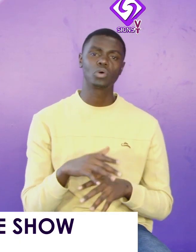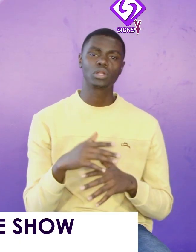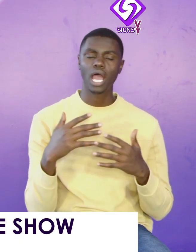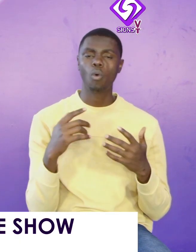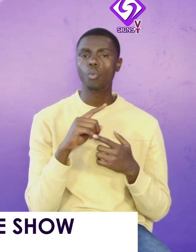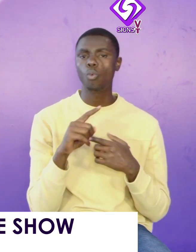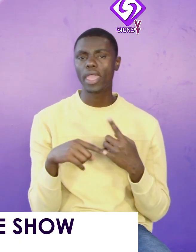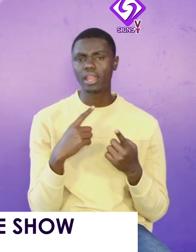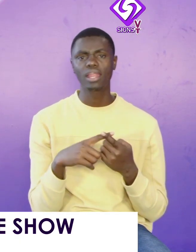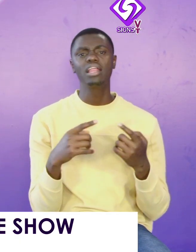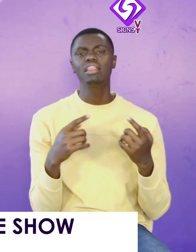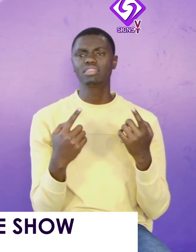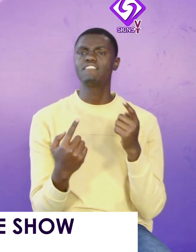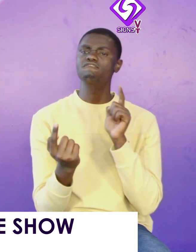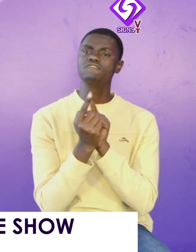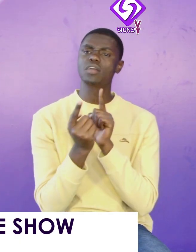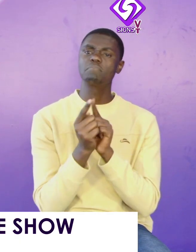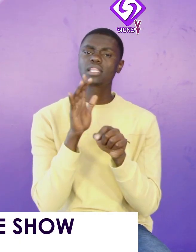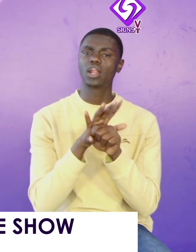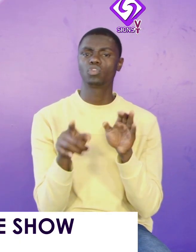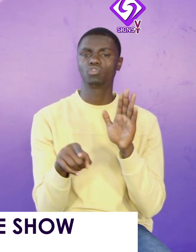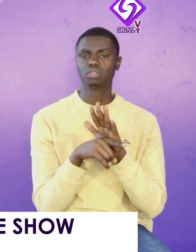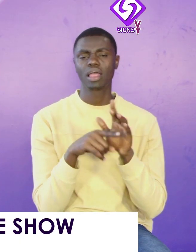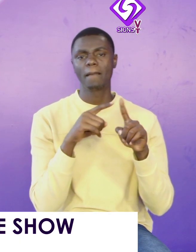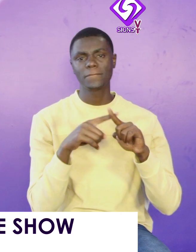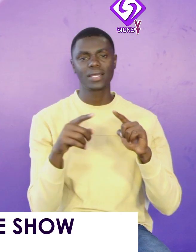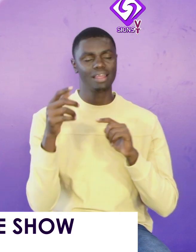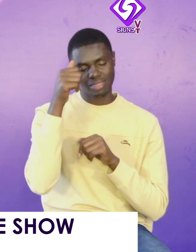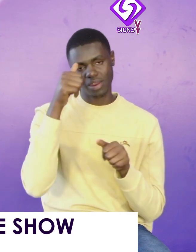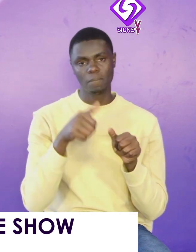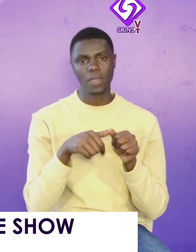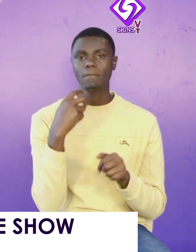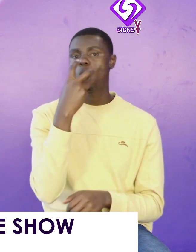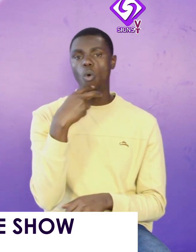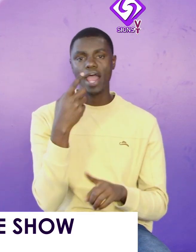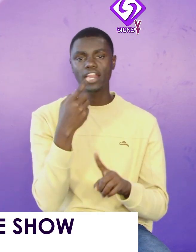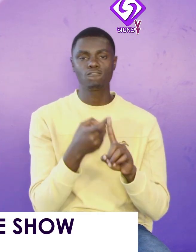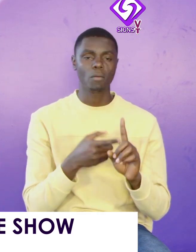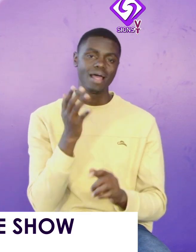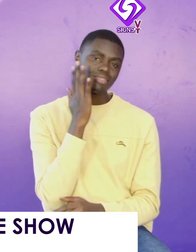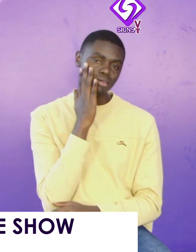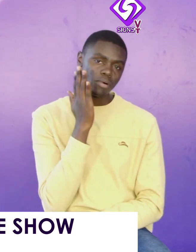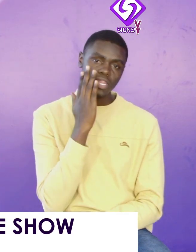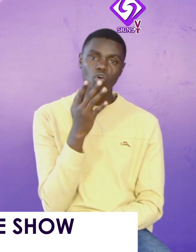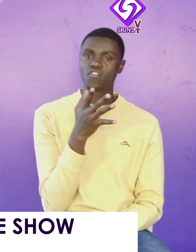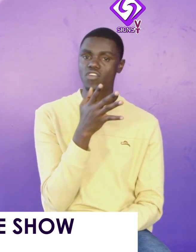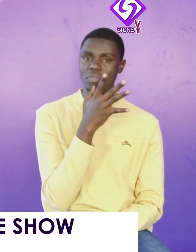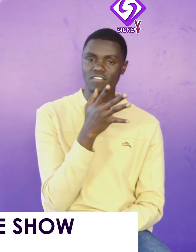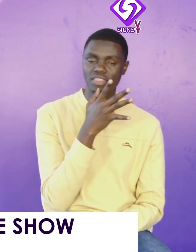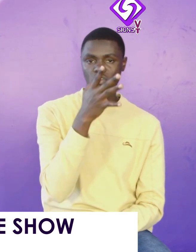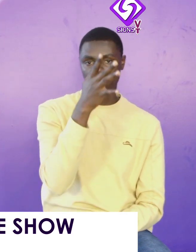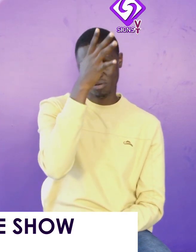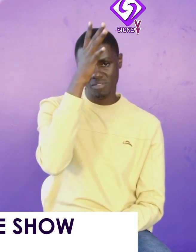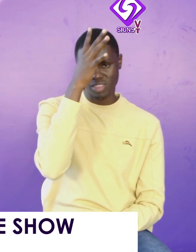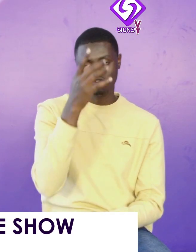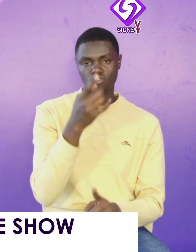lot of negativity, but they remember just the word from the mother or from the father or from the leader or